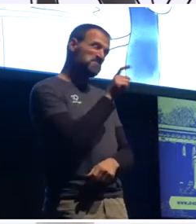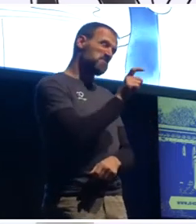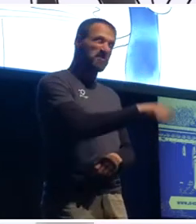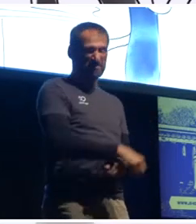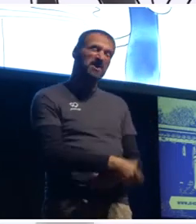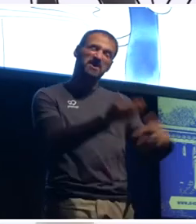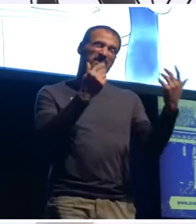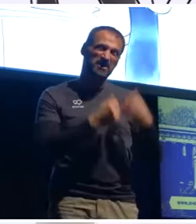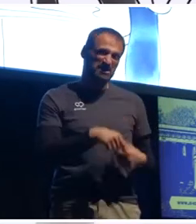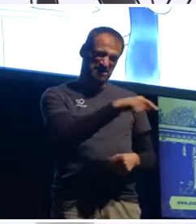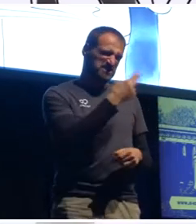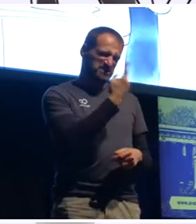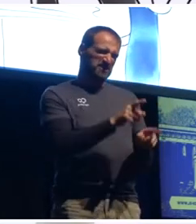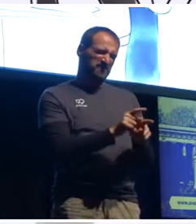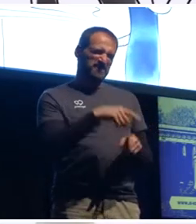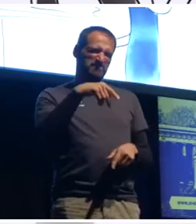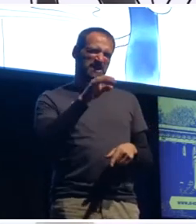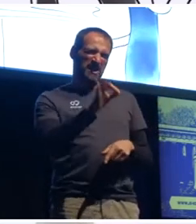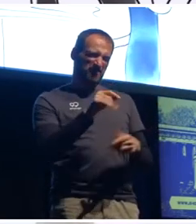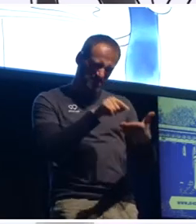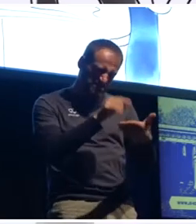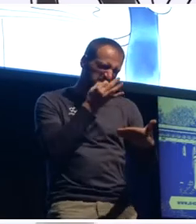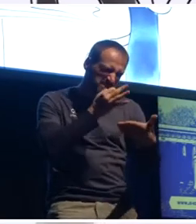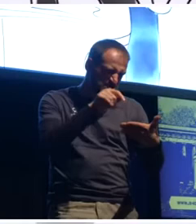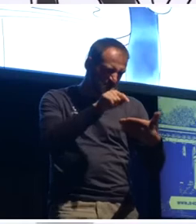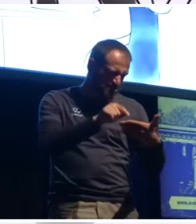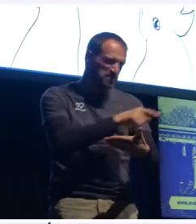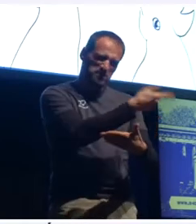like the PDF I sent you. You're not a good designer," said the designer.